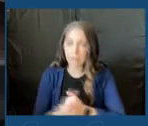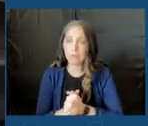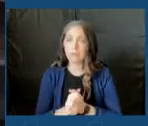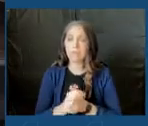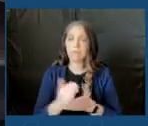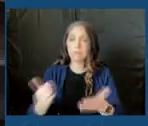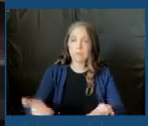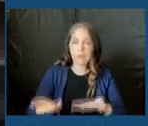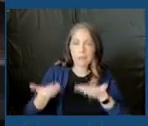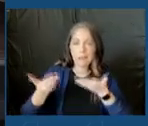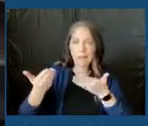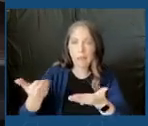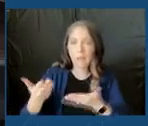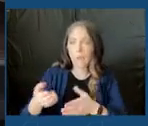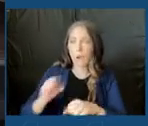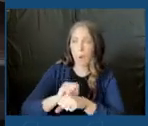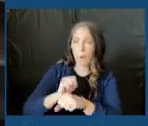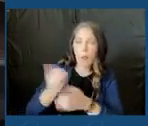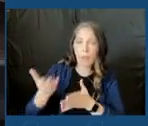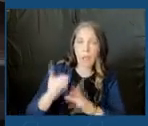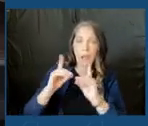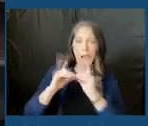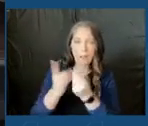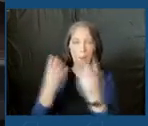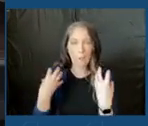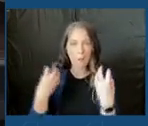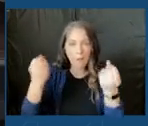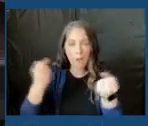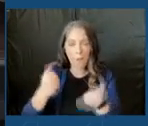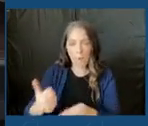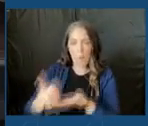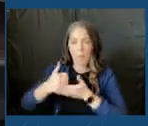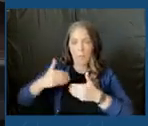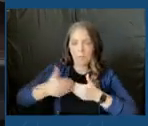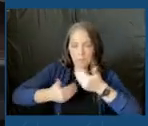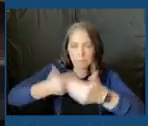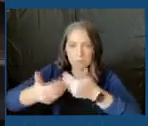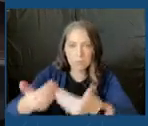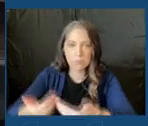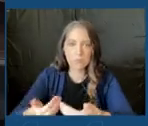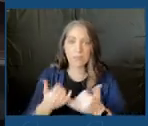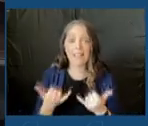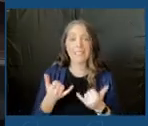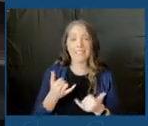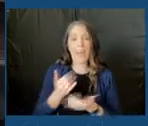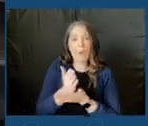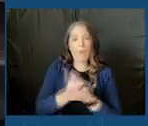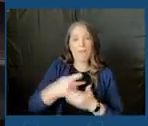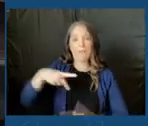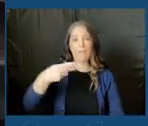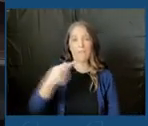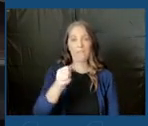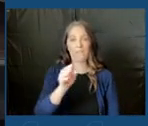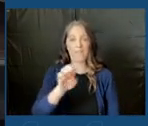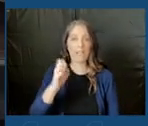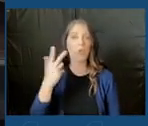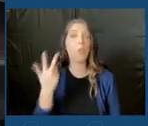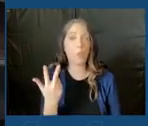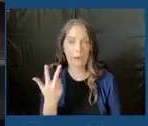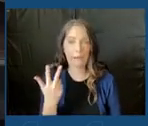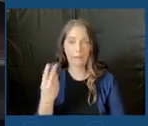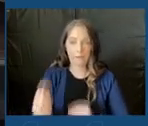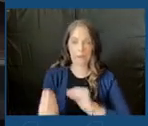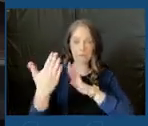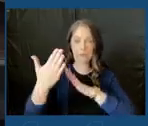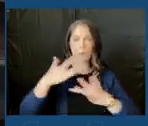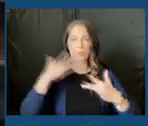Department of Health to help move us forward. We're moving into phase 3 now to address all of these concerns. So, as it's